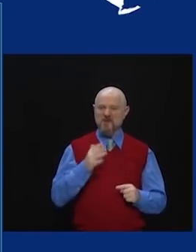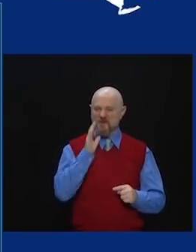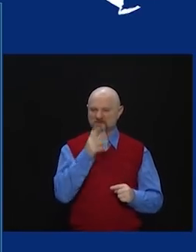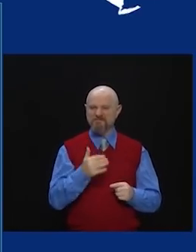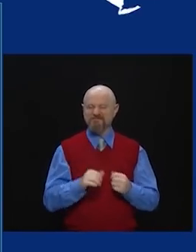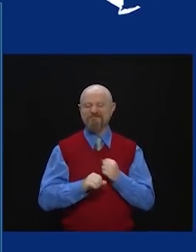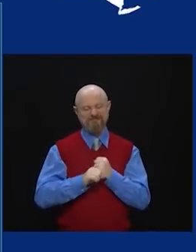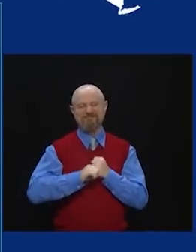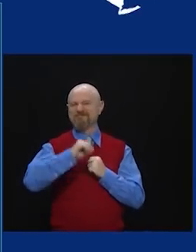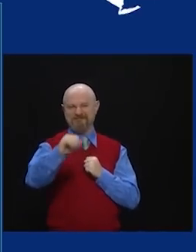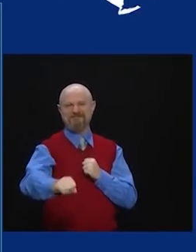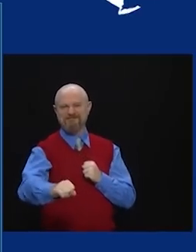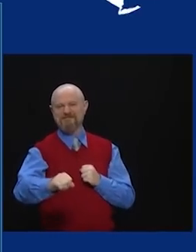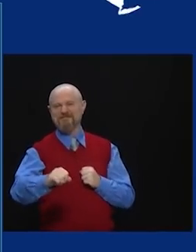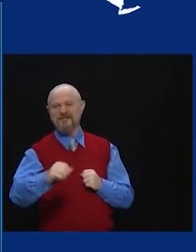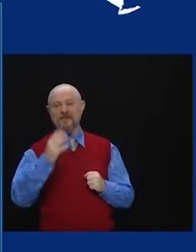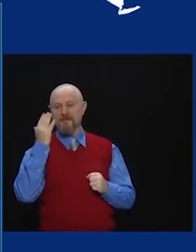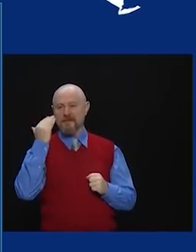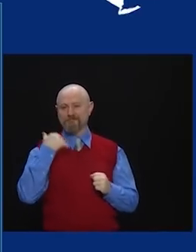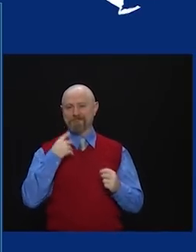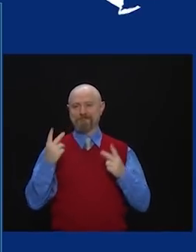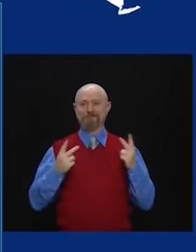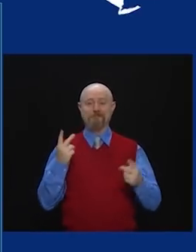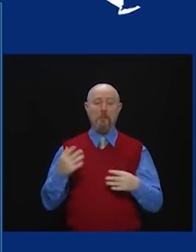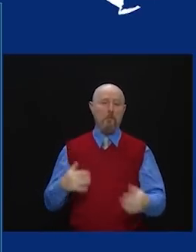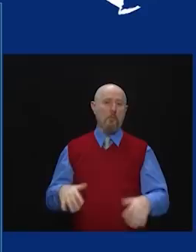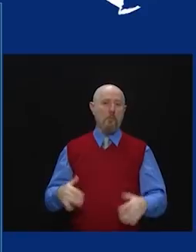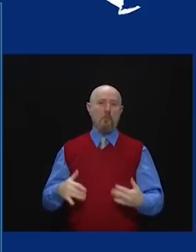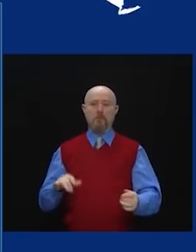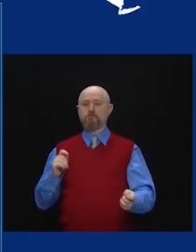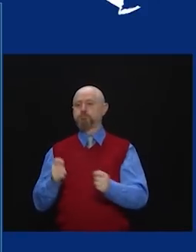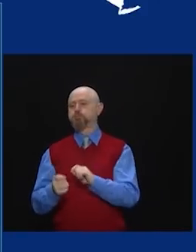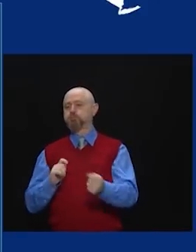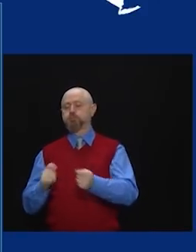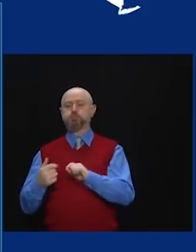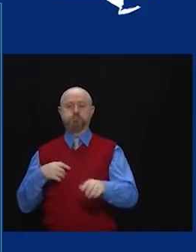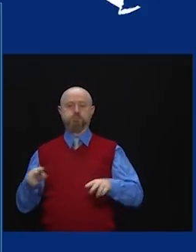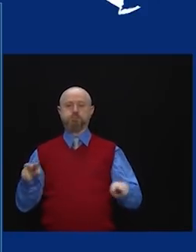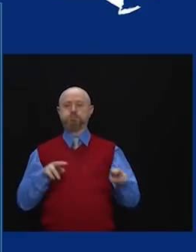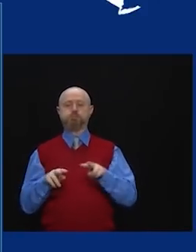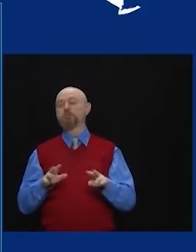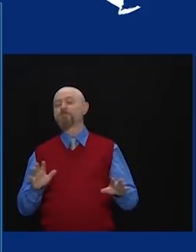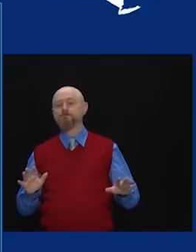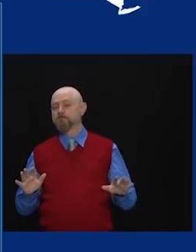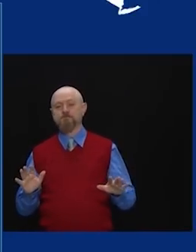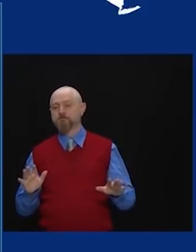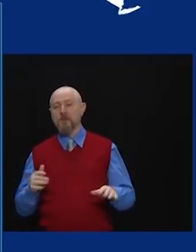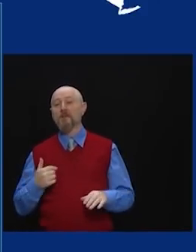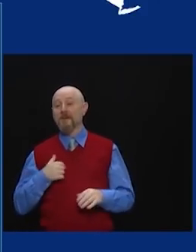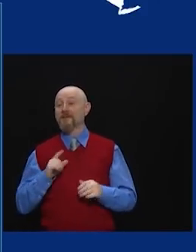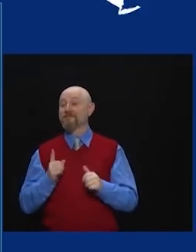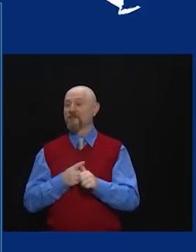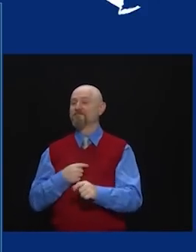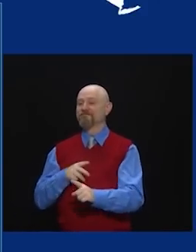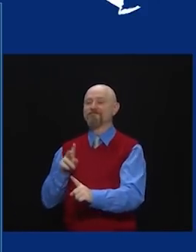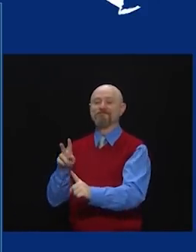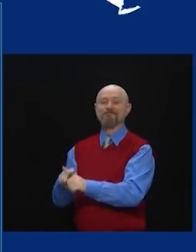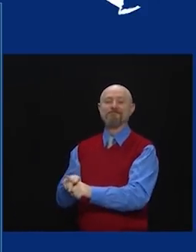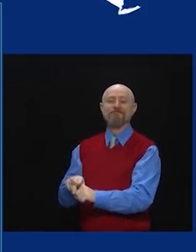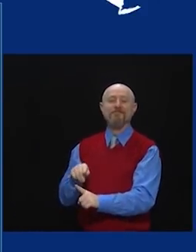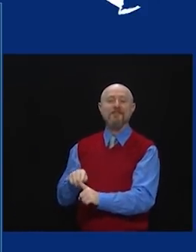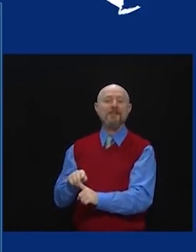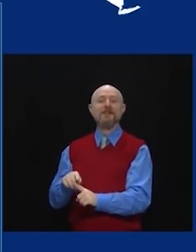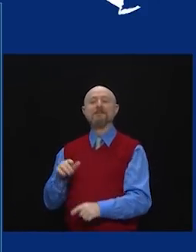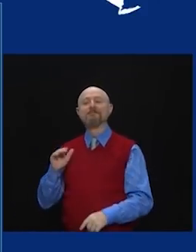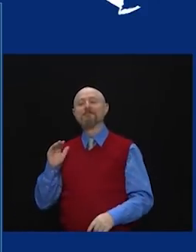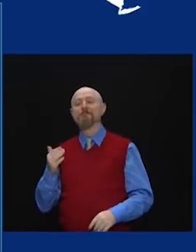the landscape change so dramatically. When we first instituted this, the trajectory of the pandemic